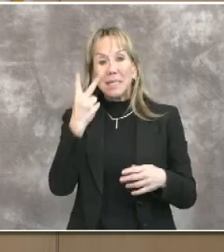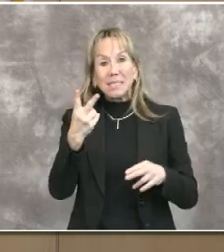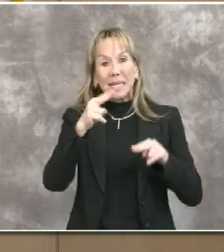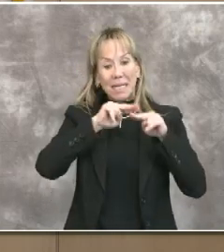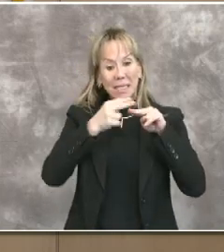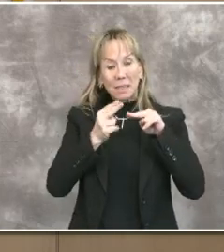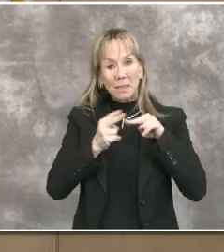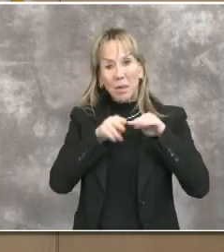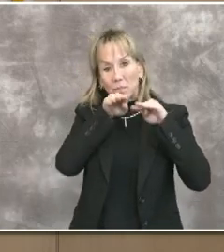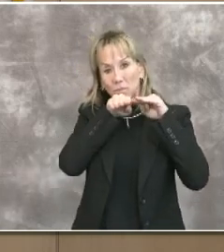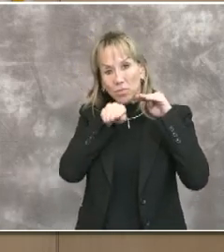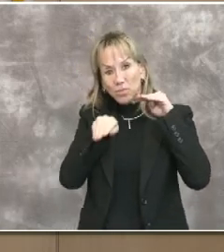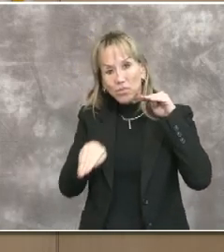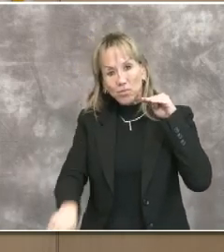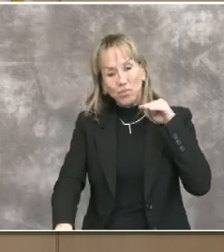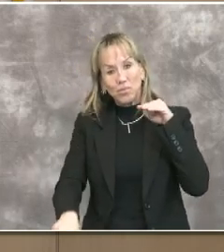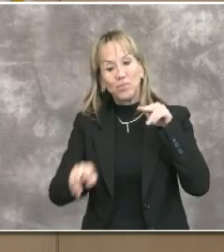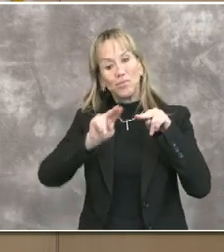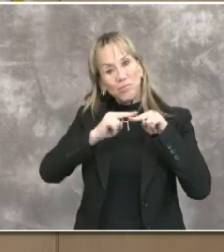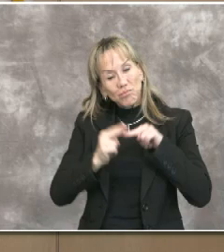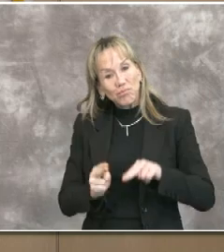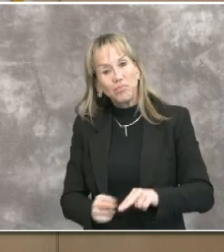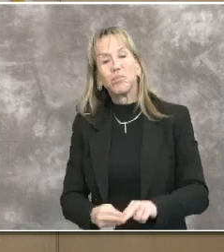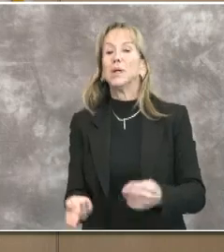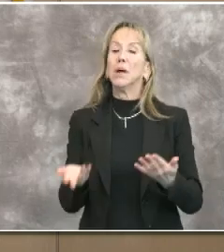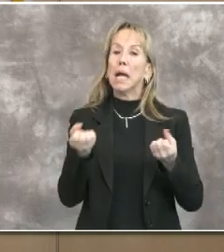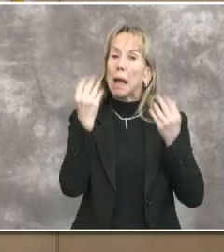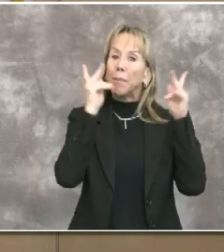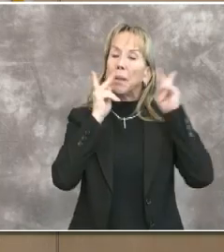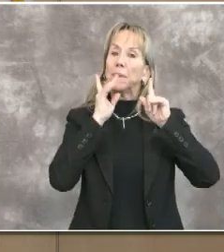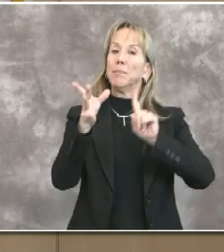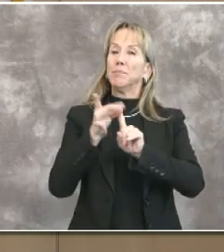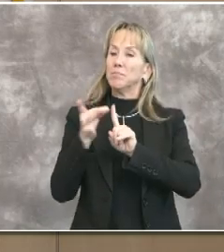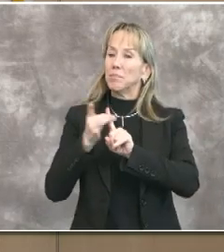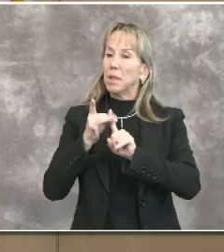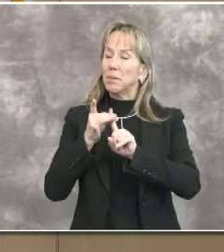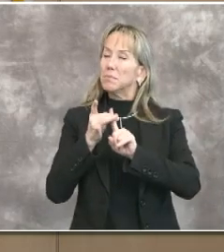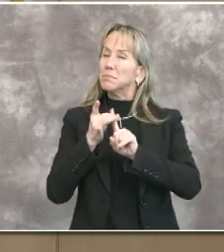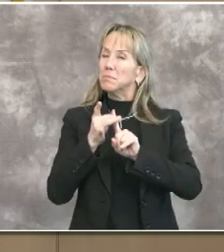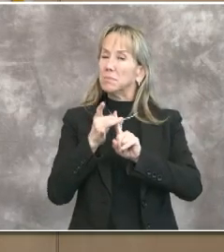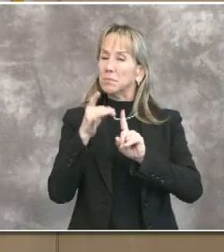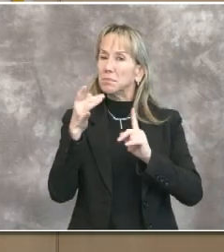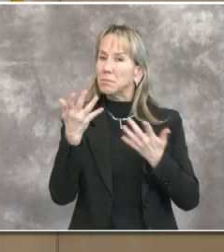trajectory of positive tests as a percent of the total